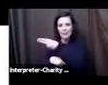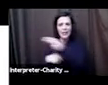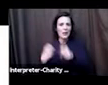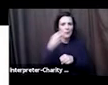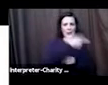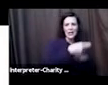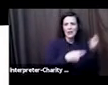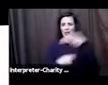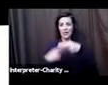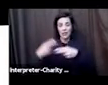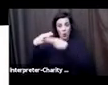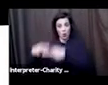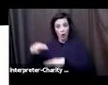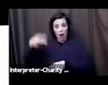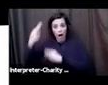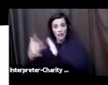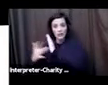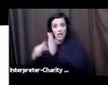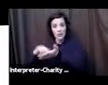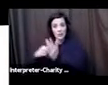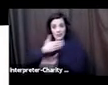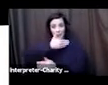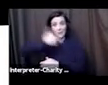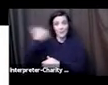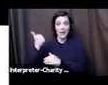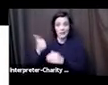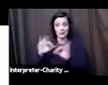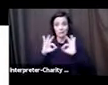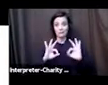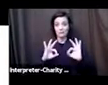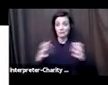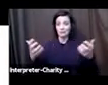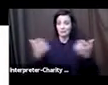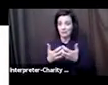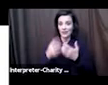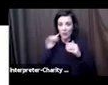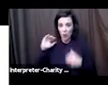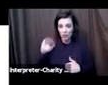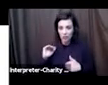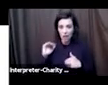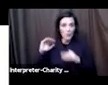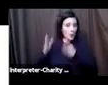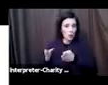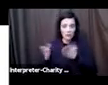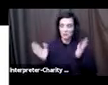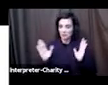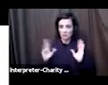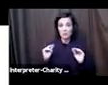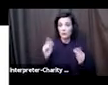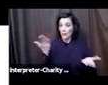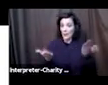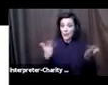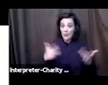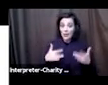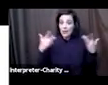is considered high tech doesn't mean it's the best solution for a person. In fact, light tech might